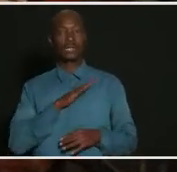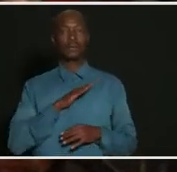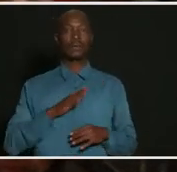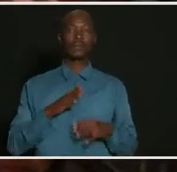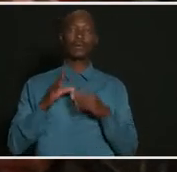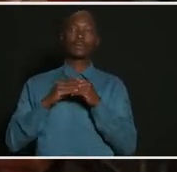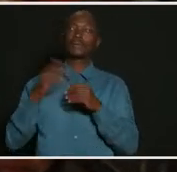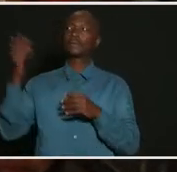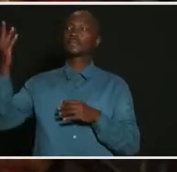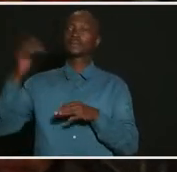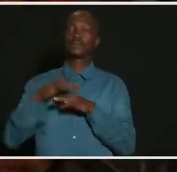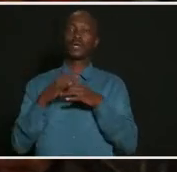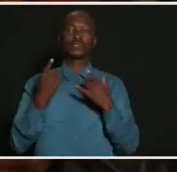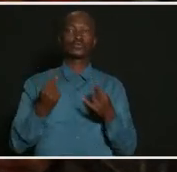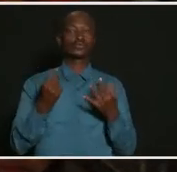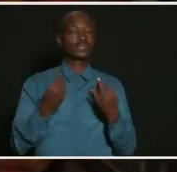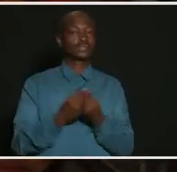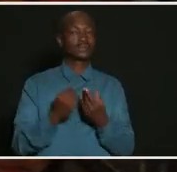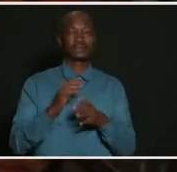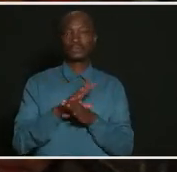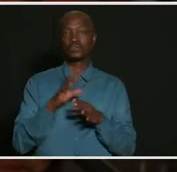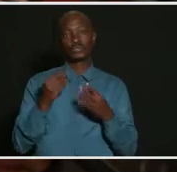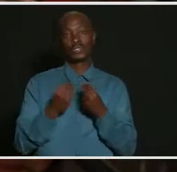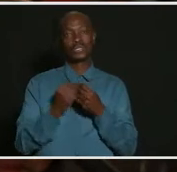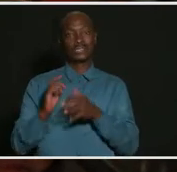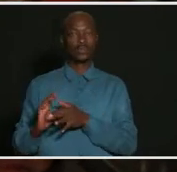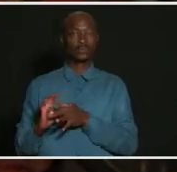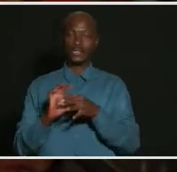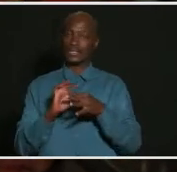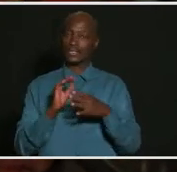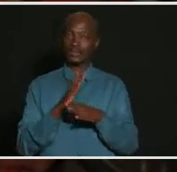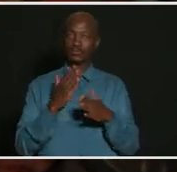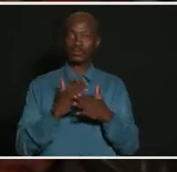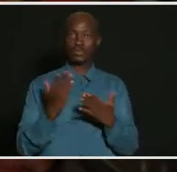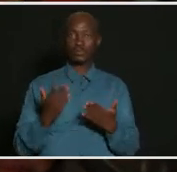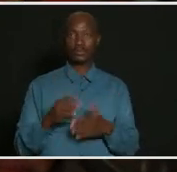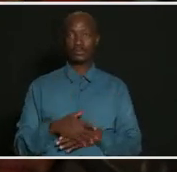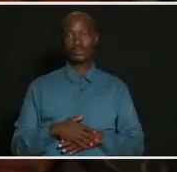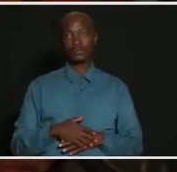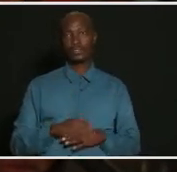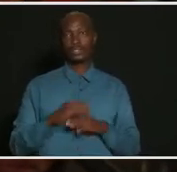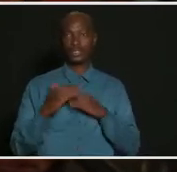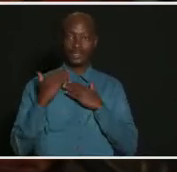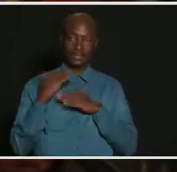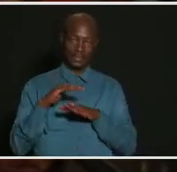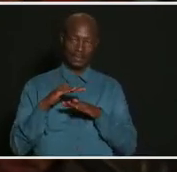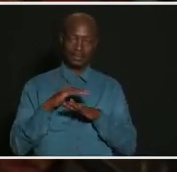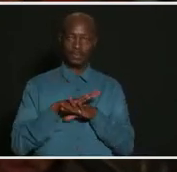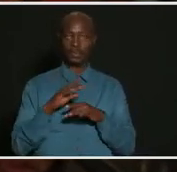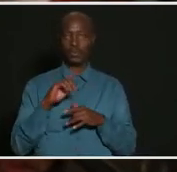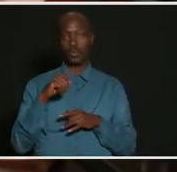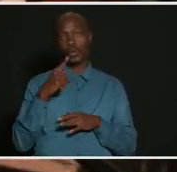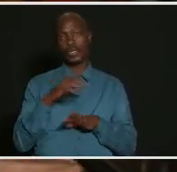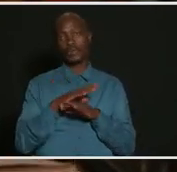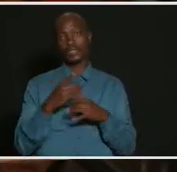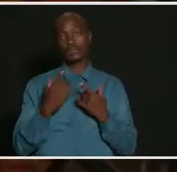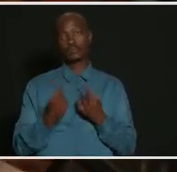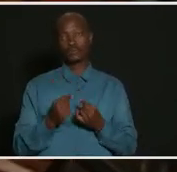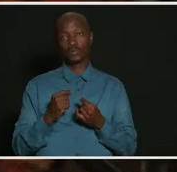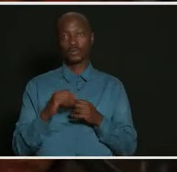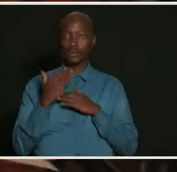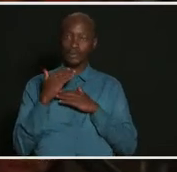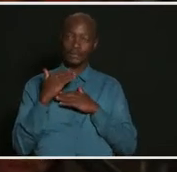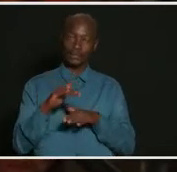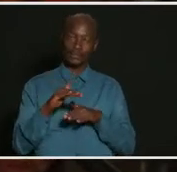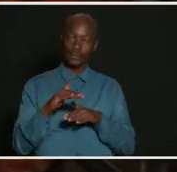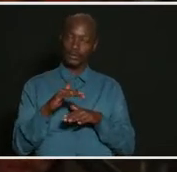somewhere I do this somewhere those things are not linked to the functioning of the school can their limitations be whatever that I'm doing should be